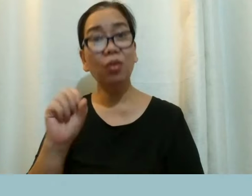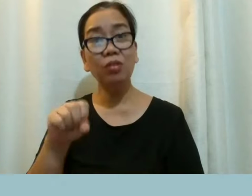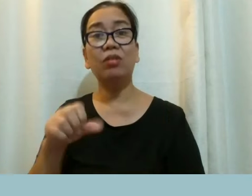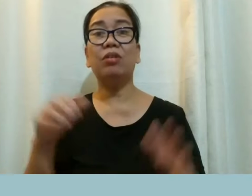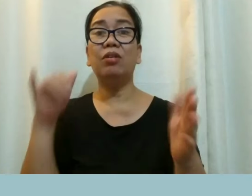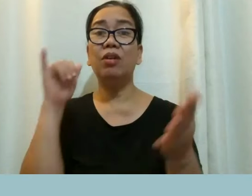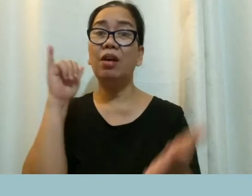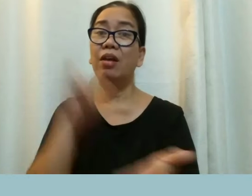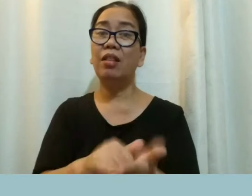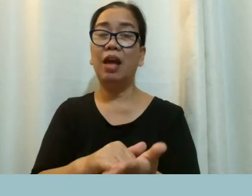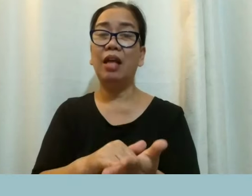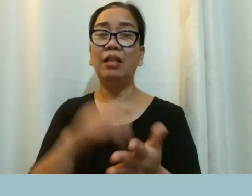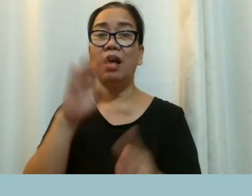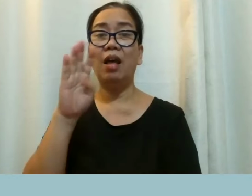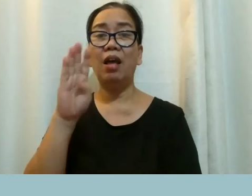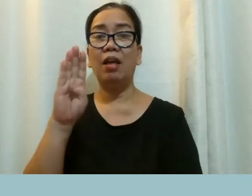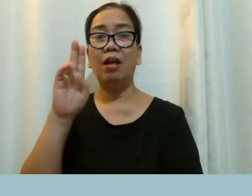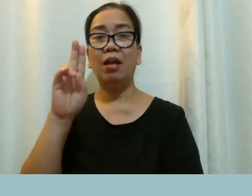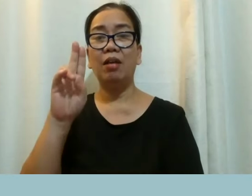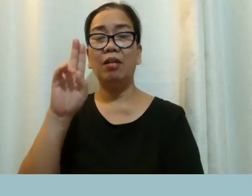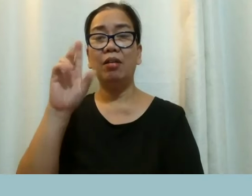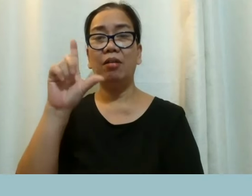And also that